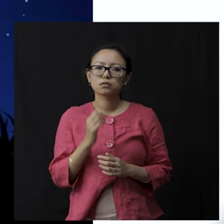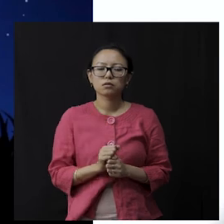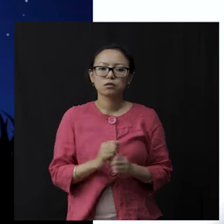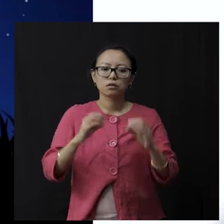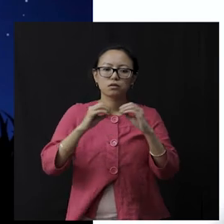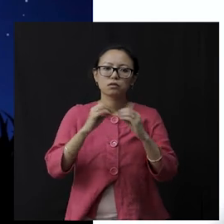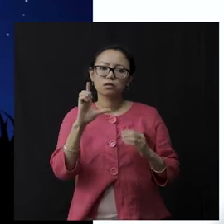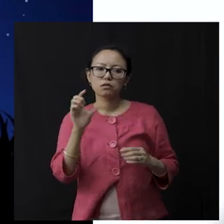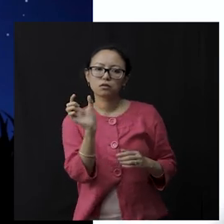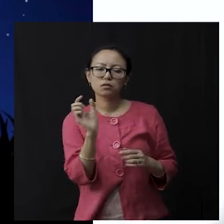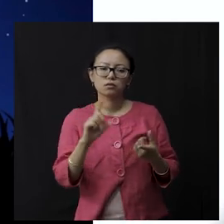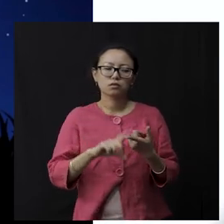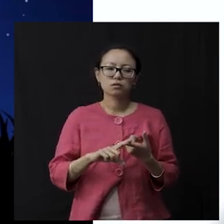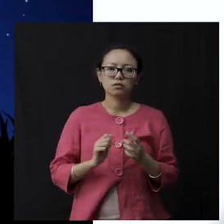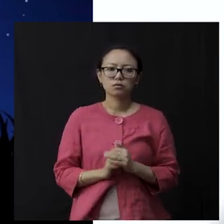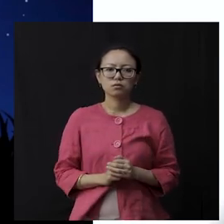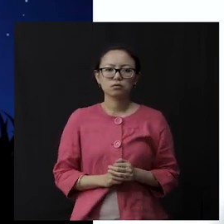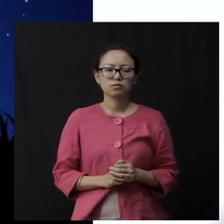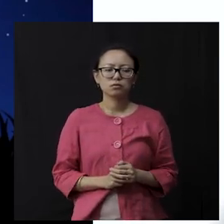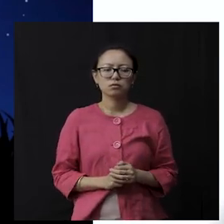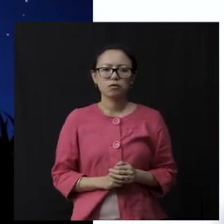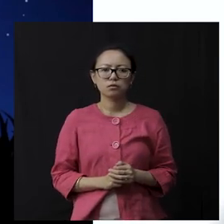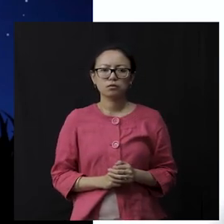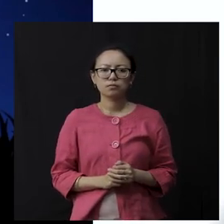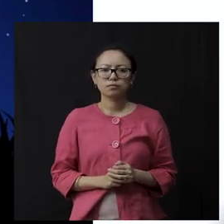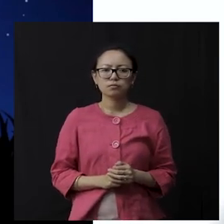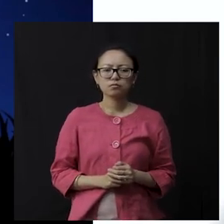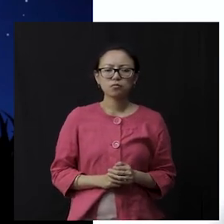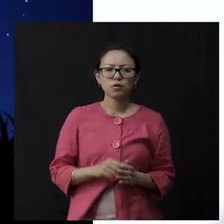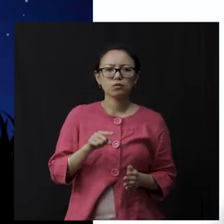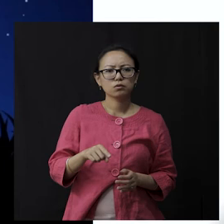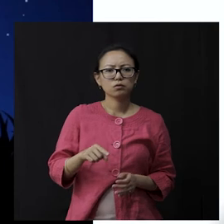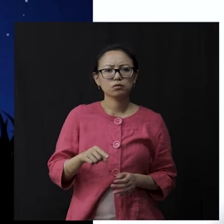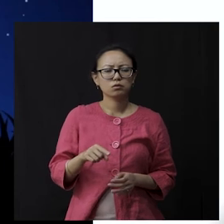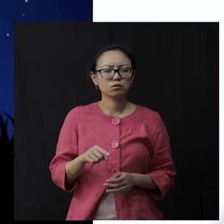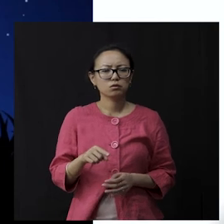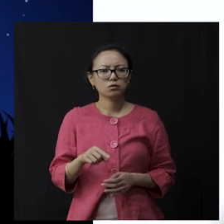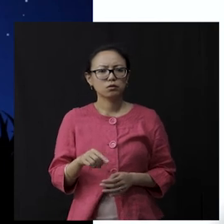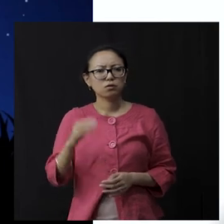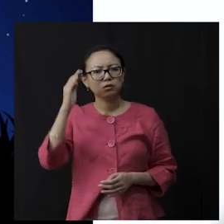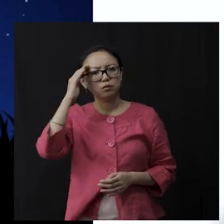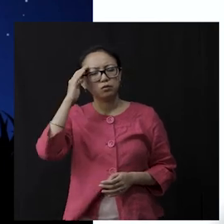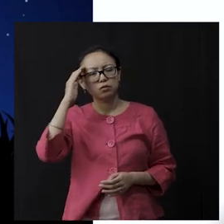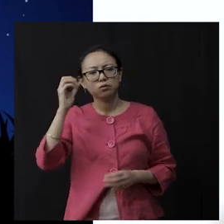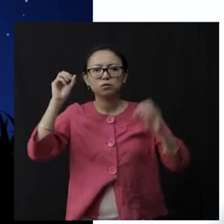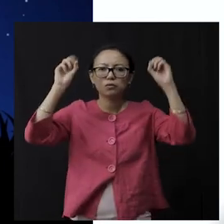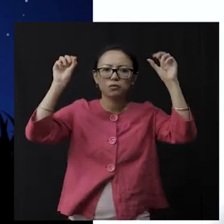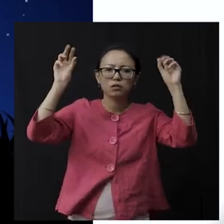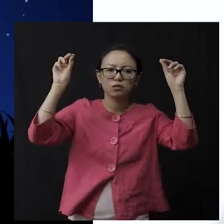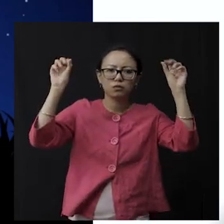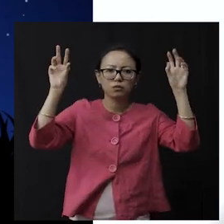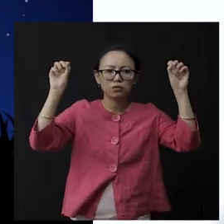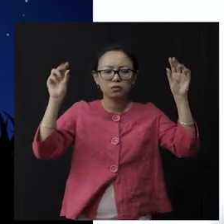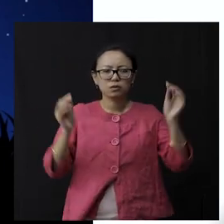Then, okay, children, do you know the rhyme? Do you know the song, Twinkle, Twinkle, Little Star?